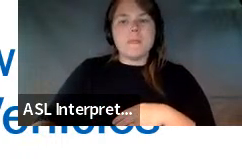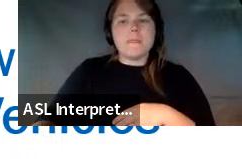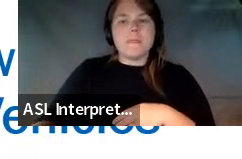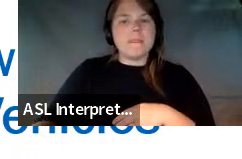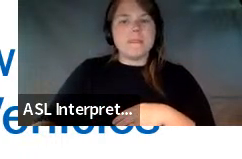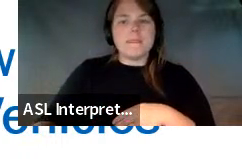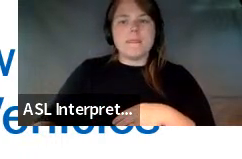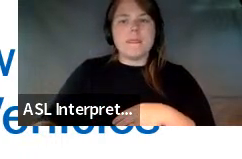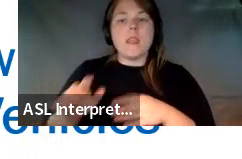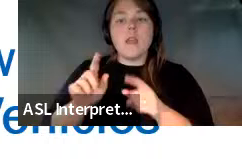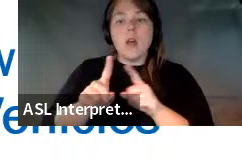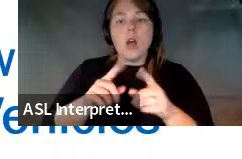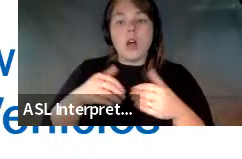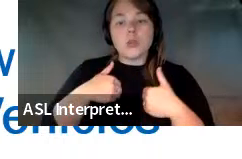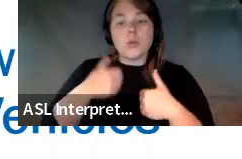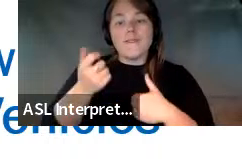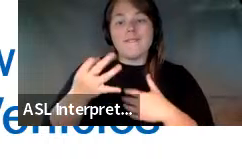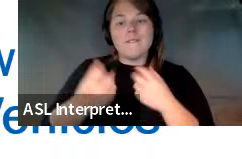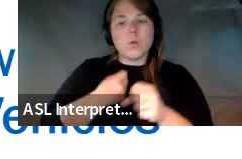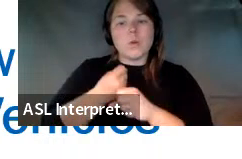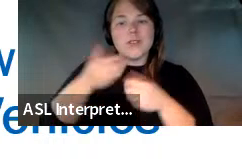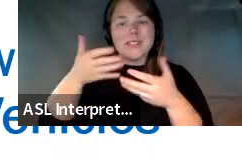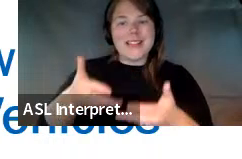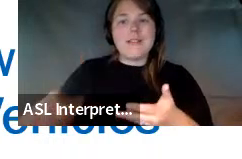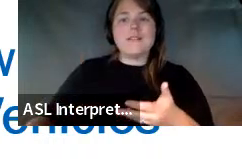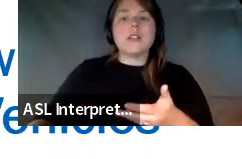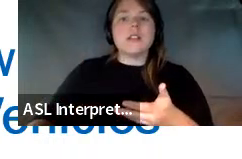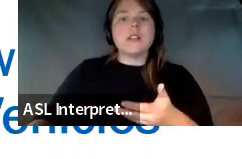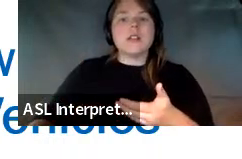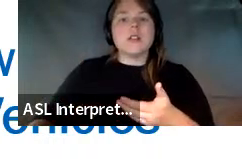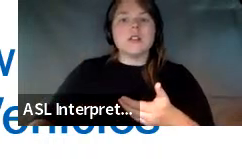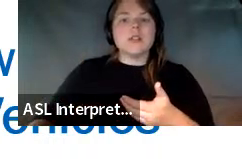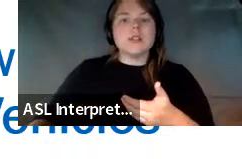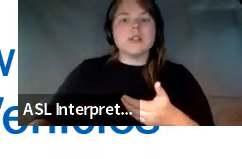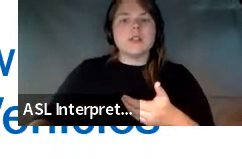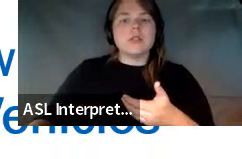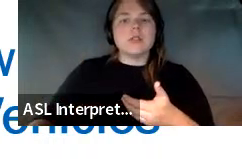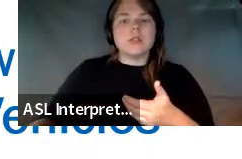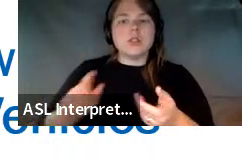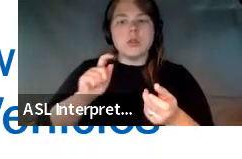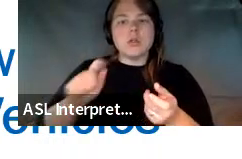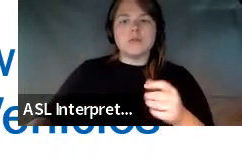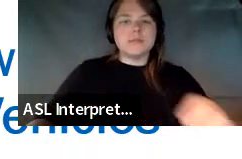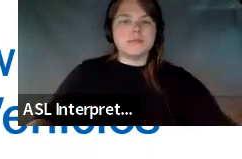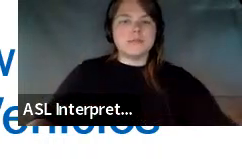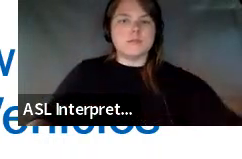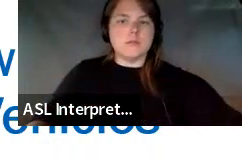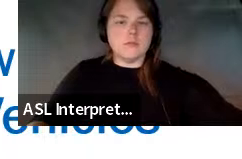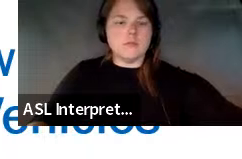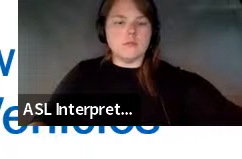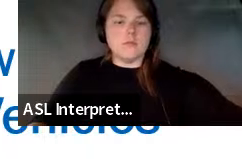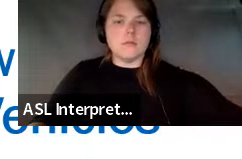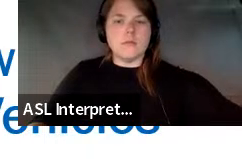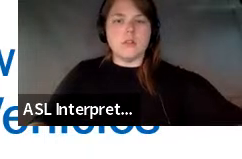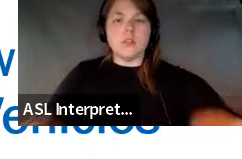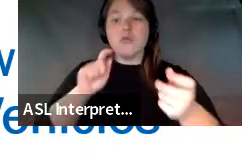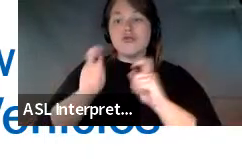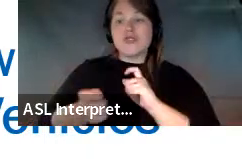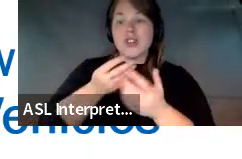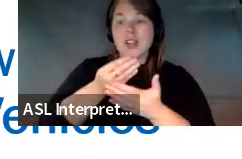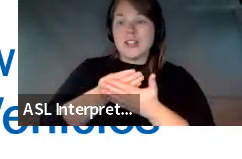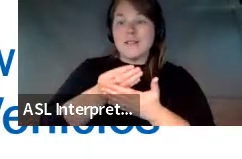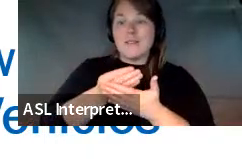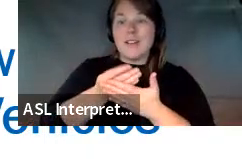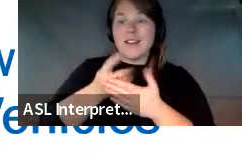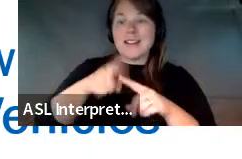couple of years left. And so shifting funding to support measures that are ready to go, especially resident facing measures, I think has just gone